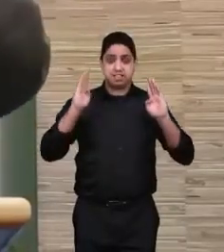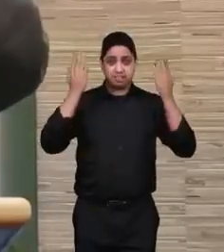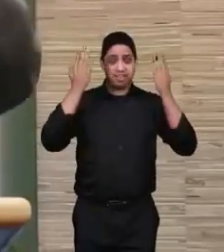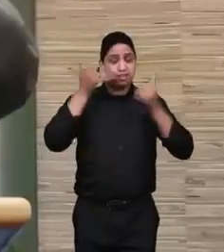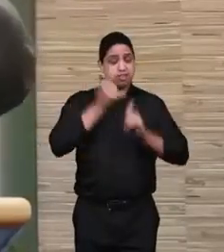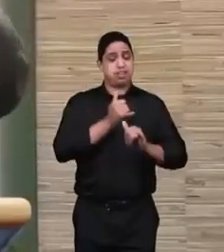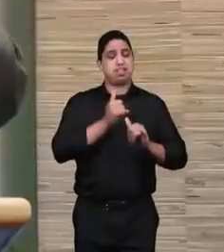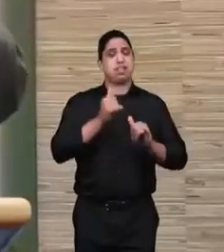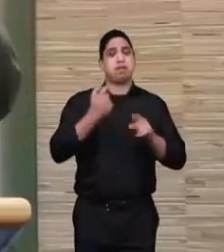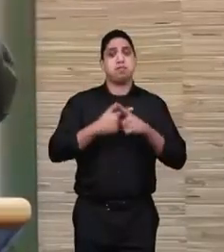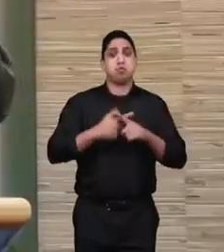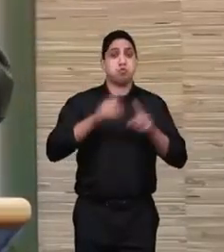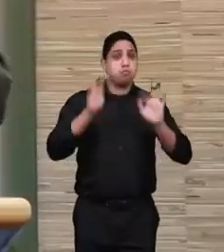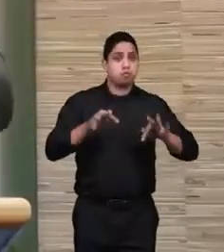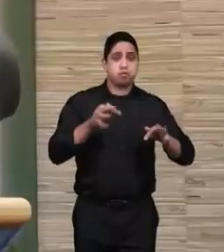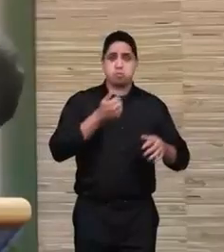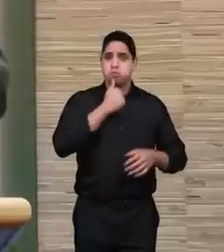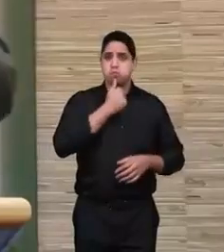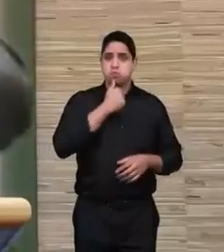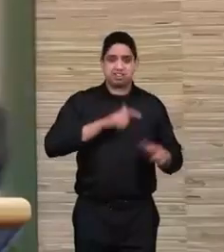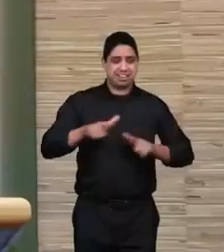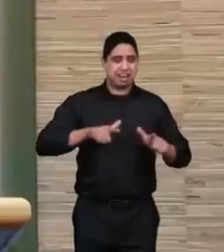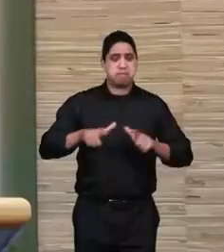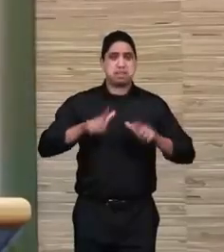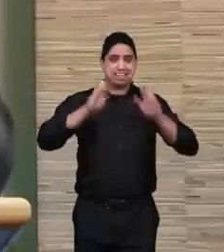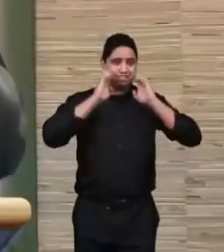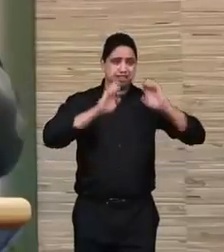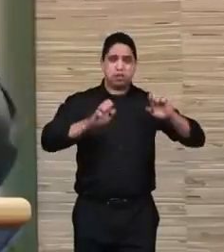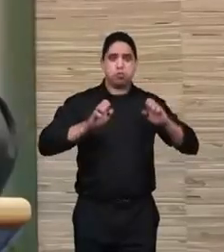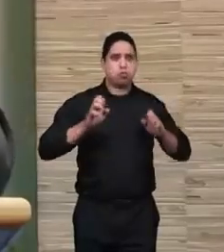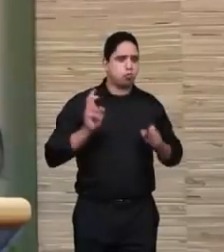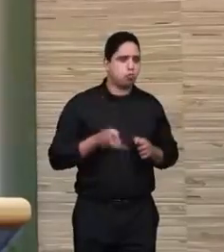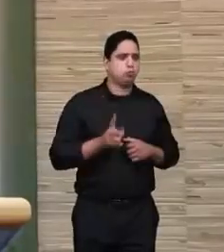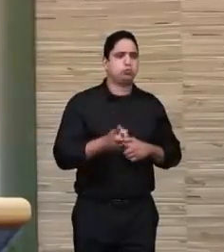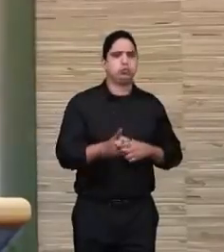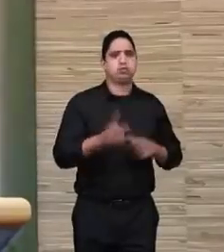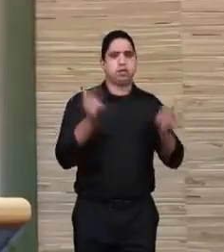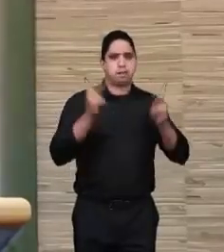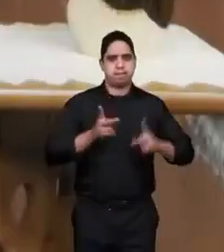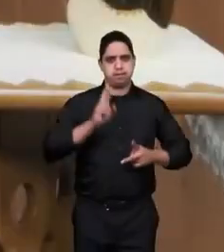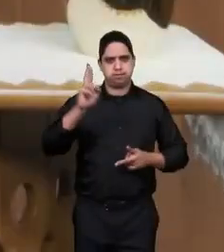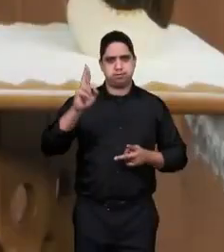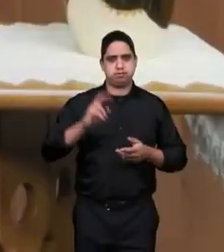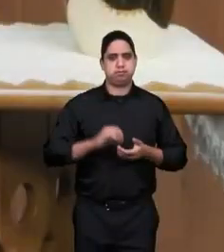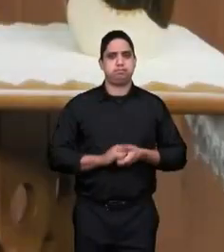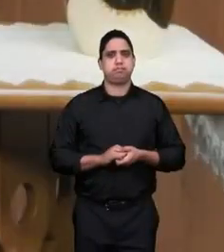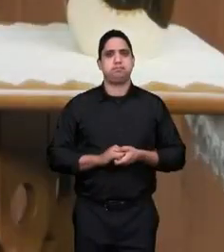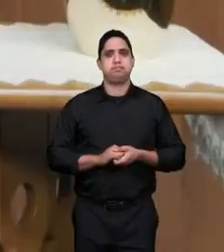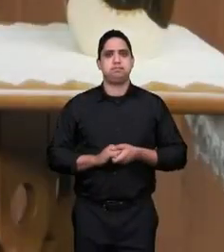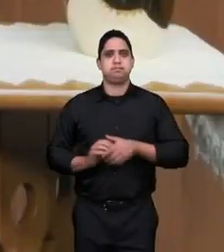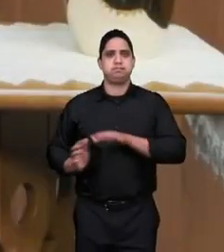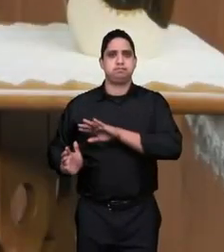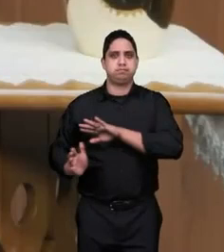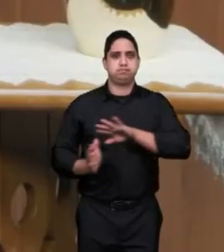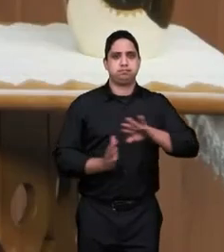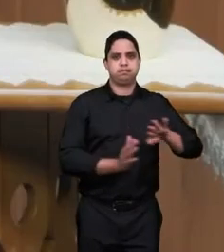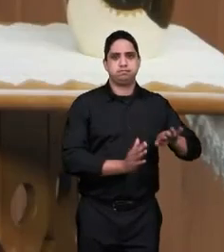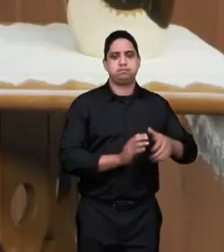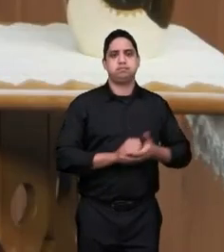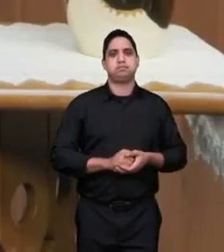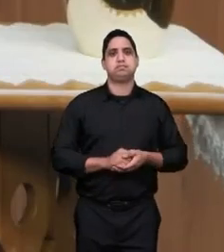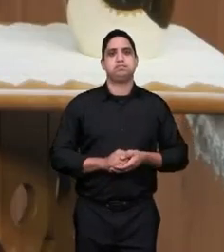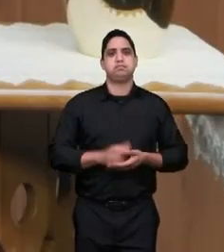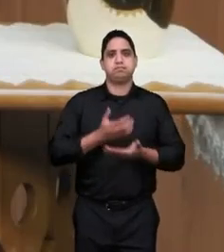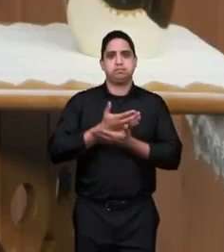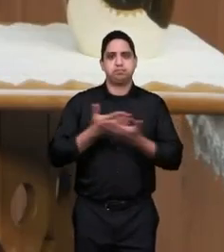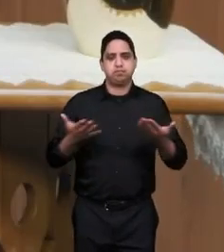trumpets and feasts, because the work of the church is not finished. The work of evangelism. Peace of the Lord. I'd like to greet the brothers